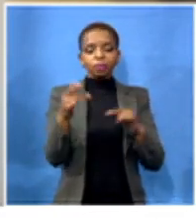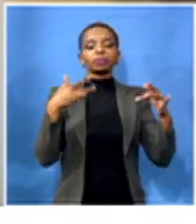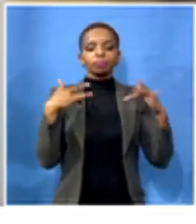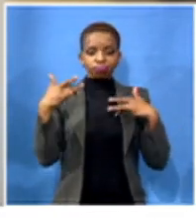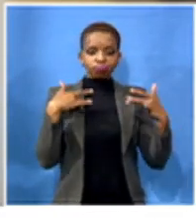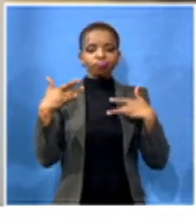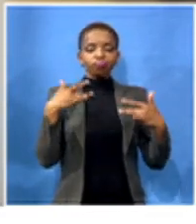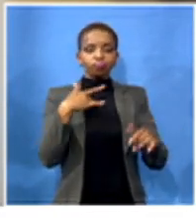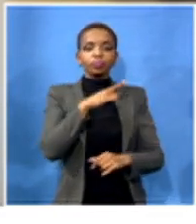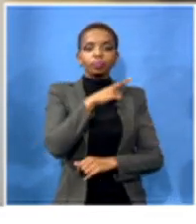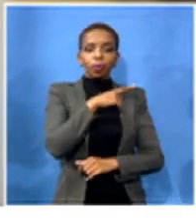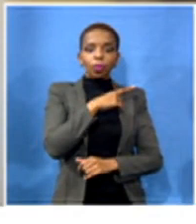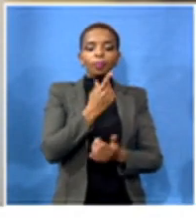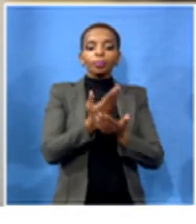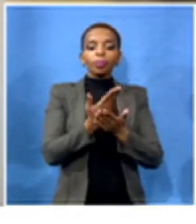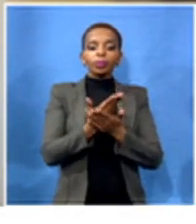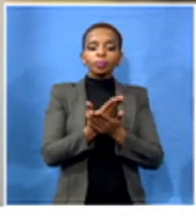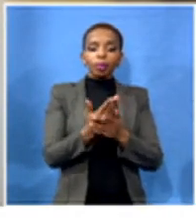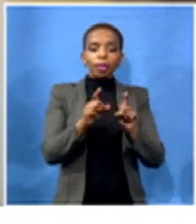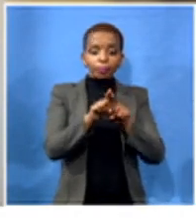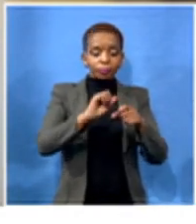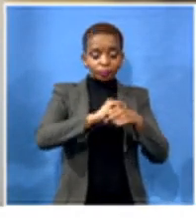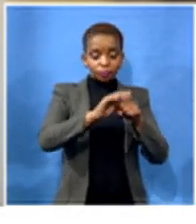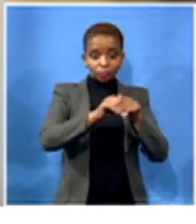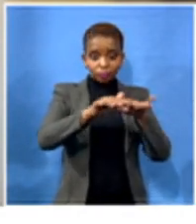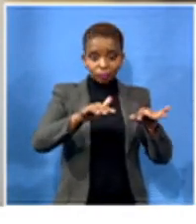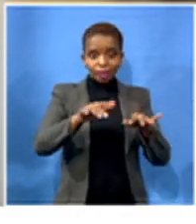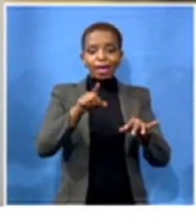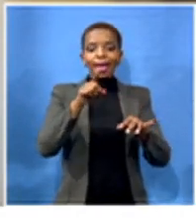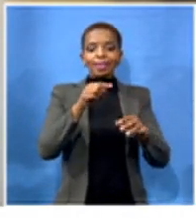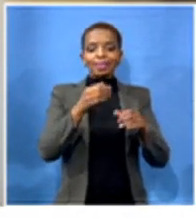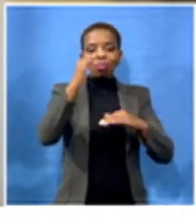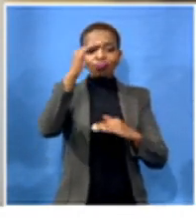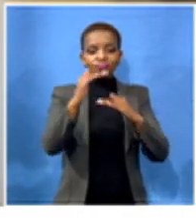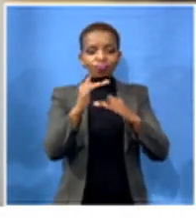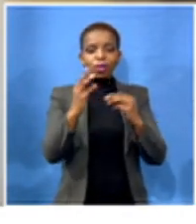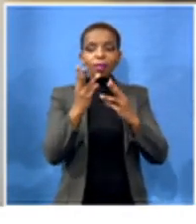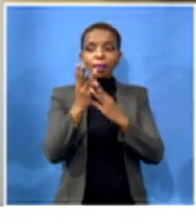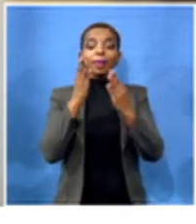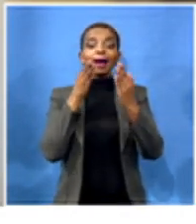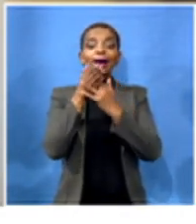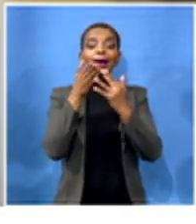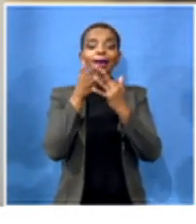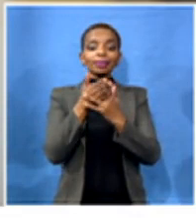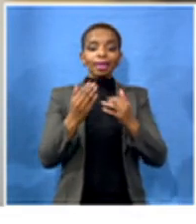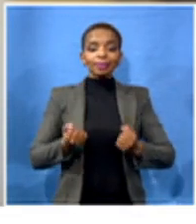inadvertently reducing access to healthcare services. The second thing that is of worry is that